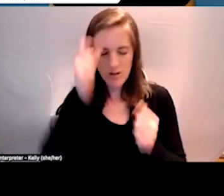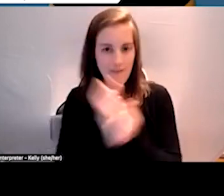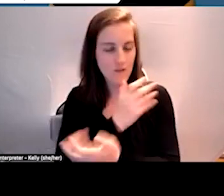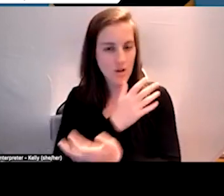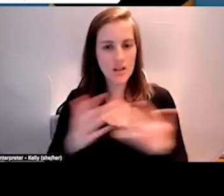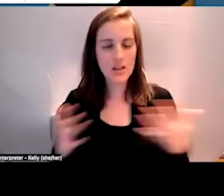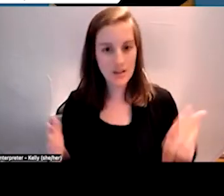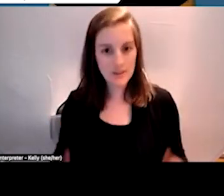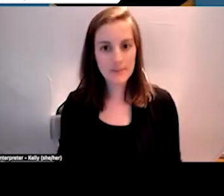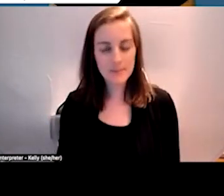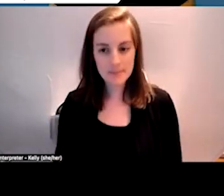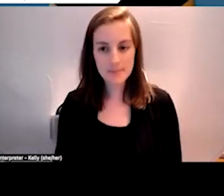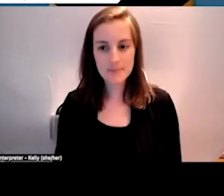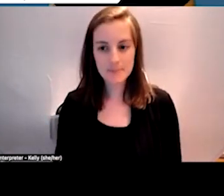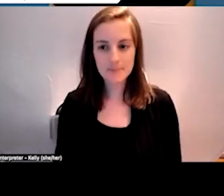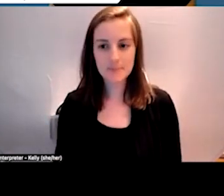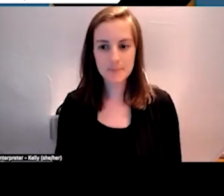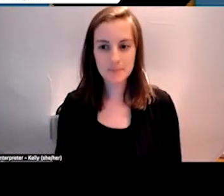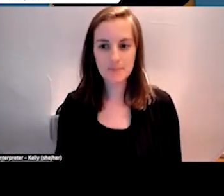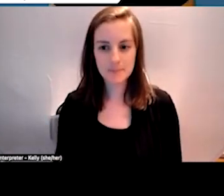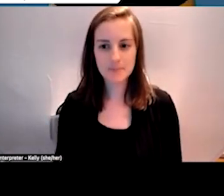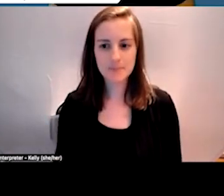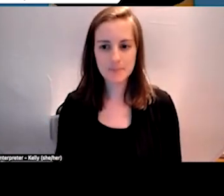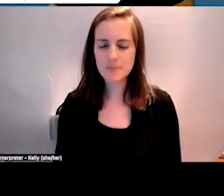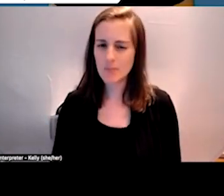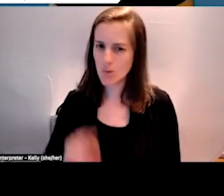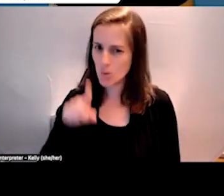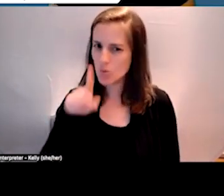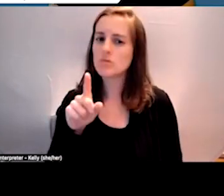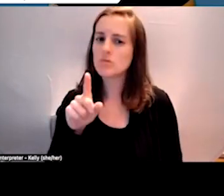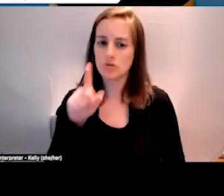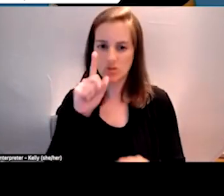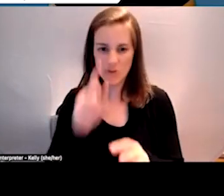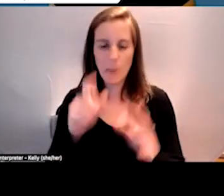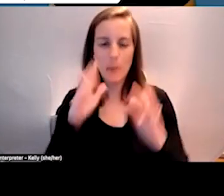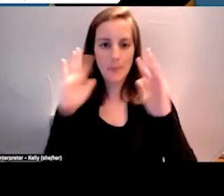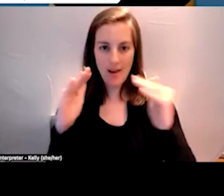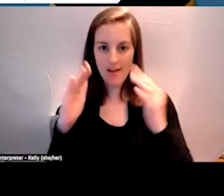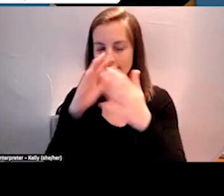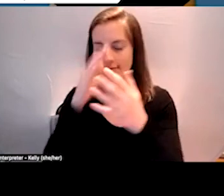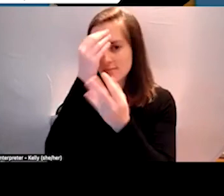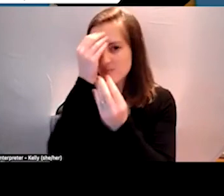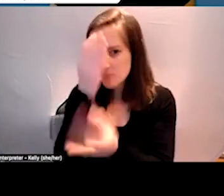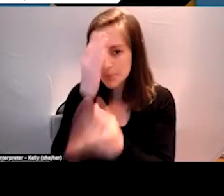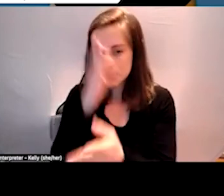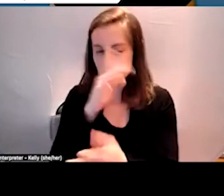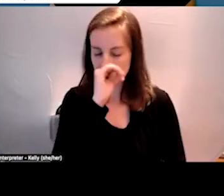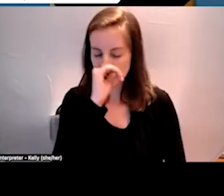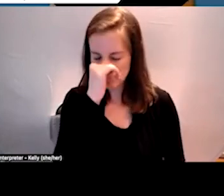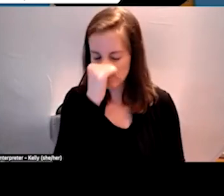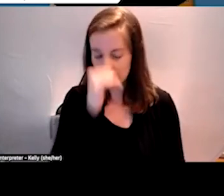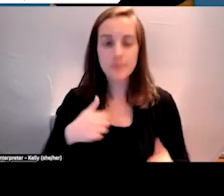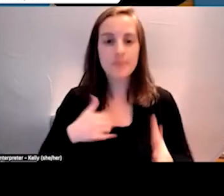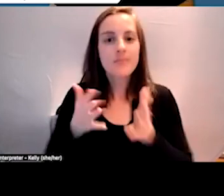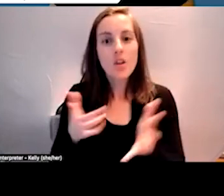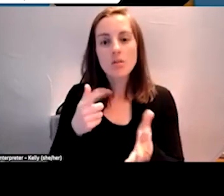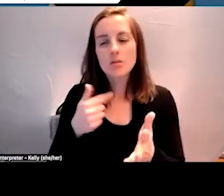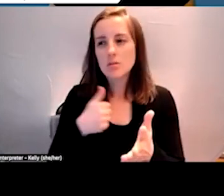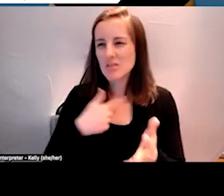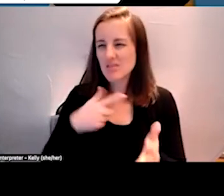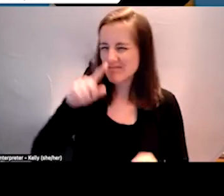will be able to have access to, that information. So I would encourage you, ask as many questions as you need